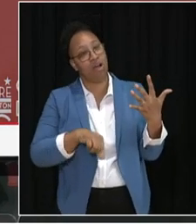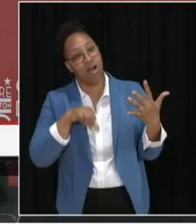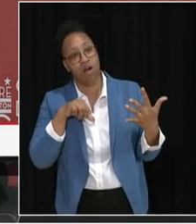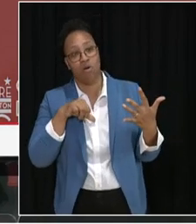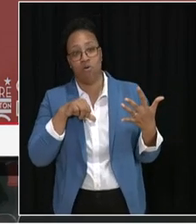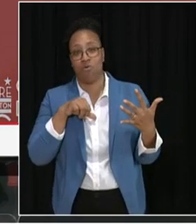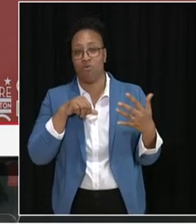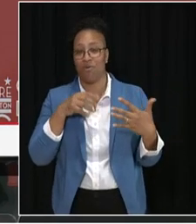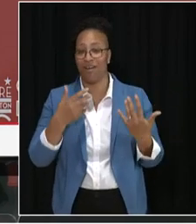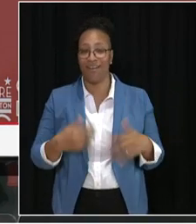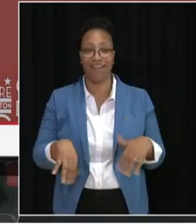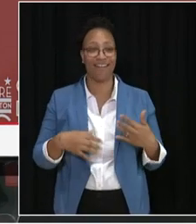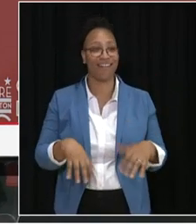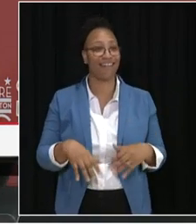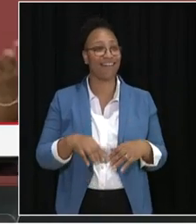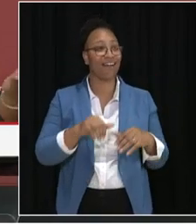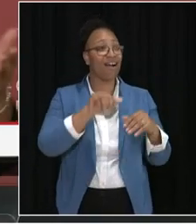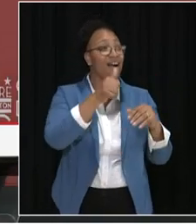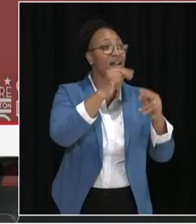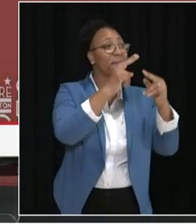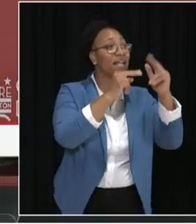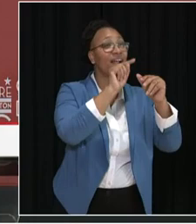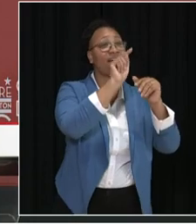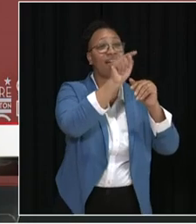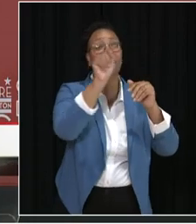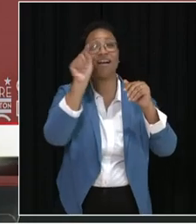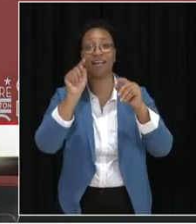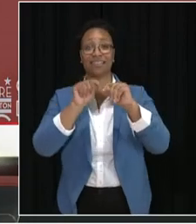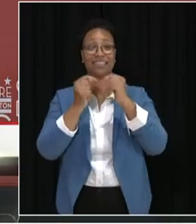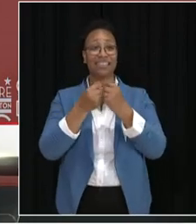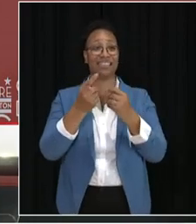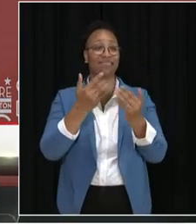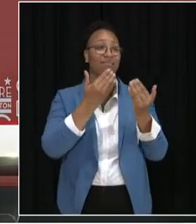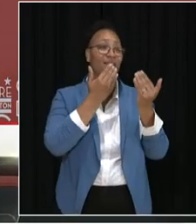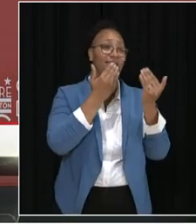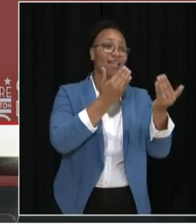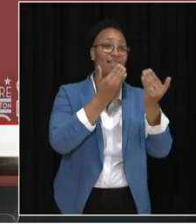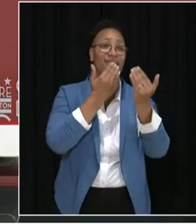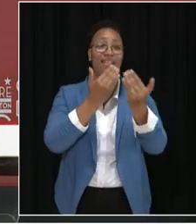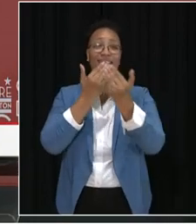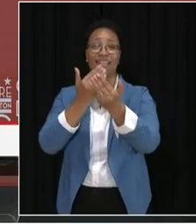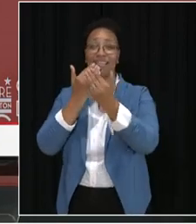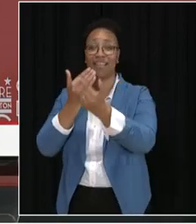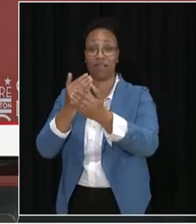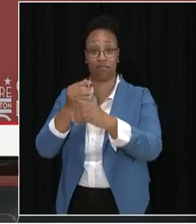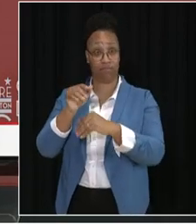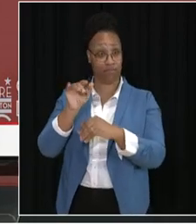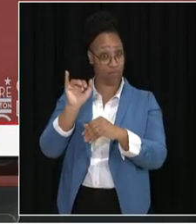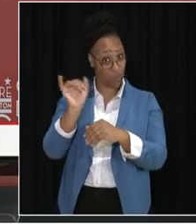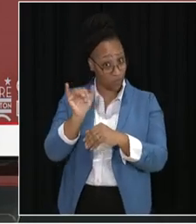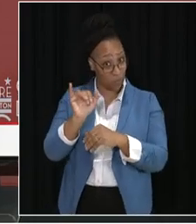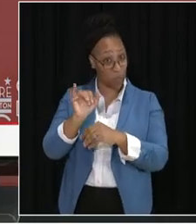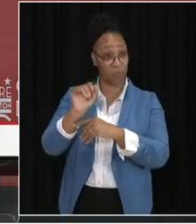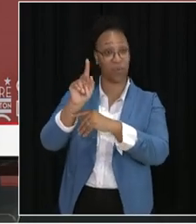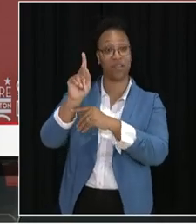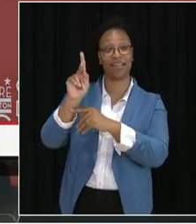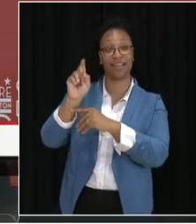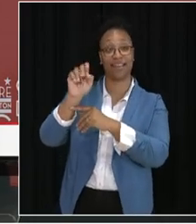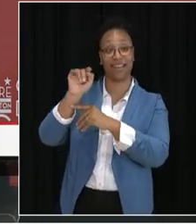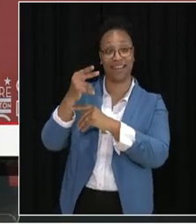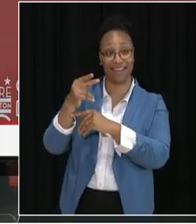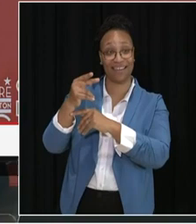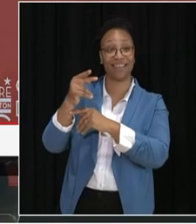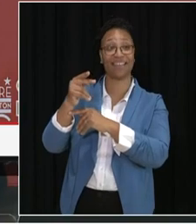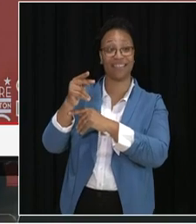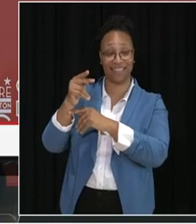but buildings across the district. So Keith Anderson and DGS, thank you very much for what you've done. So